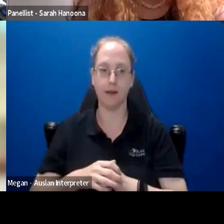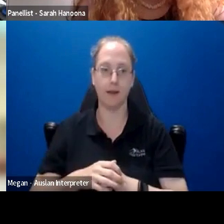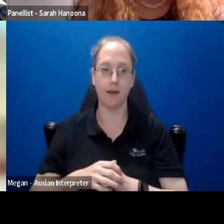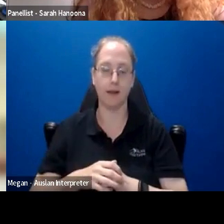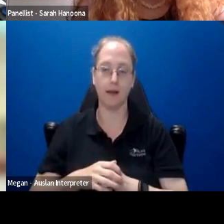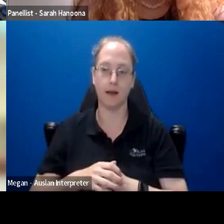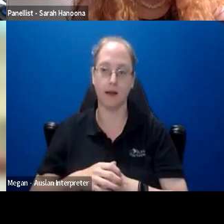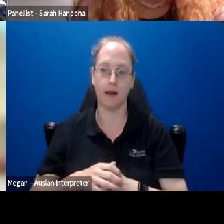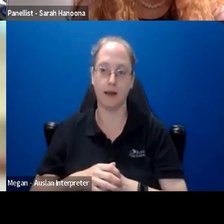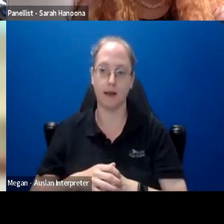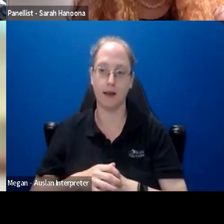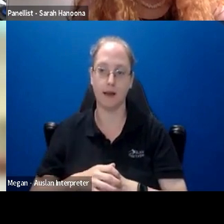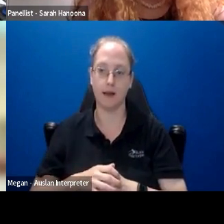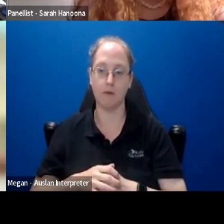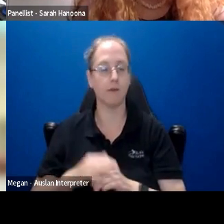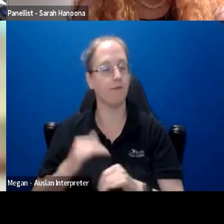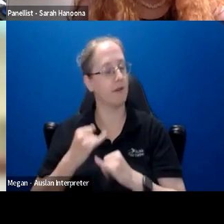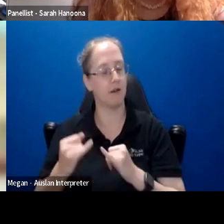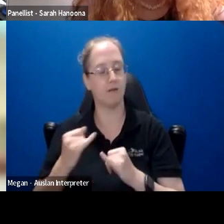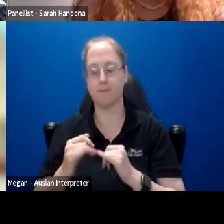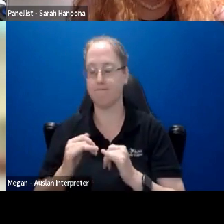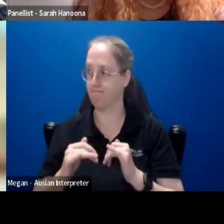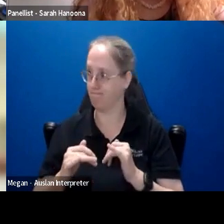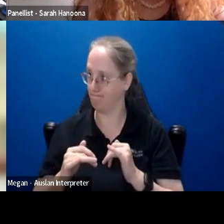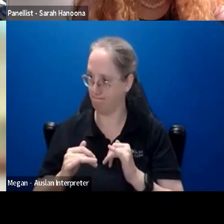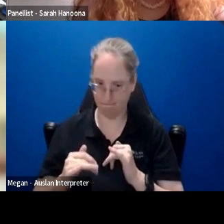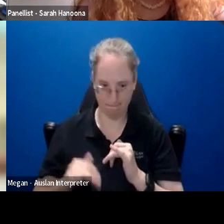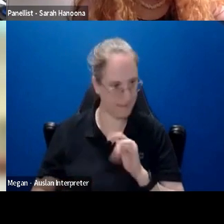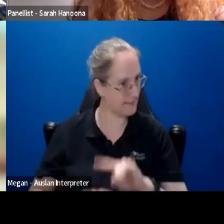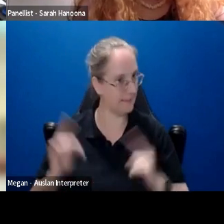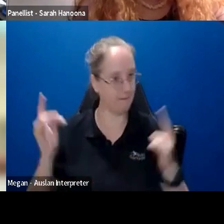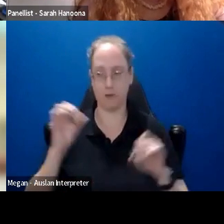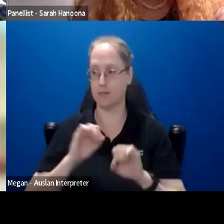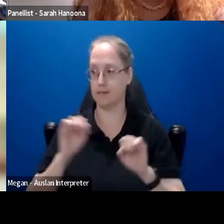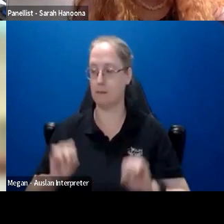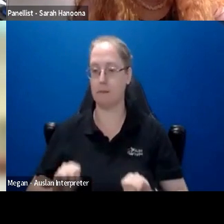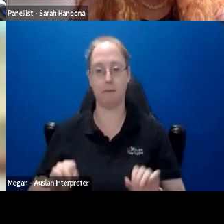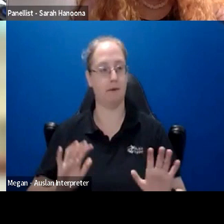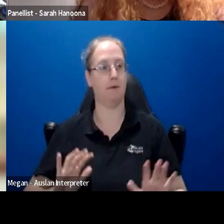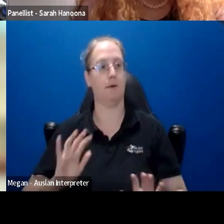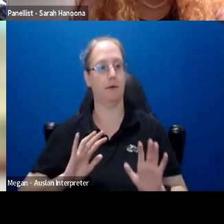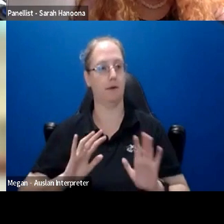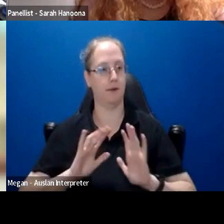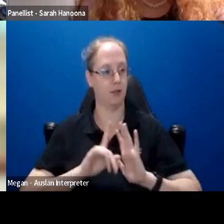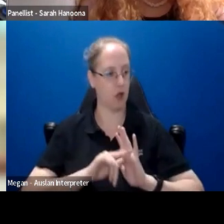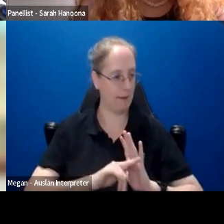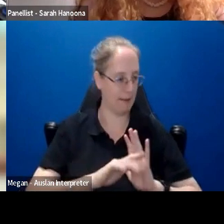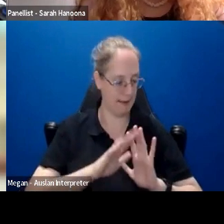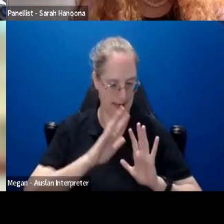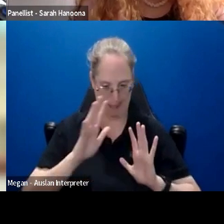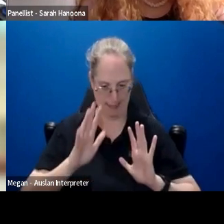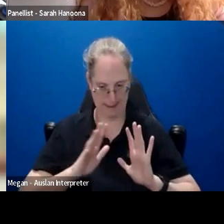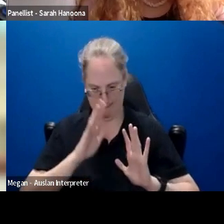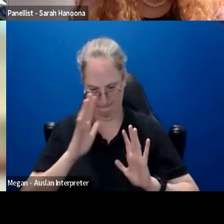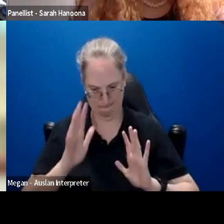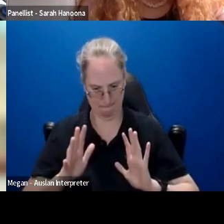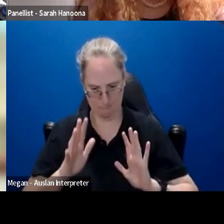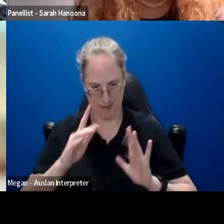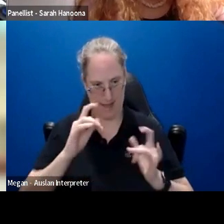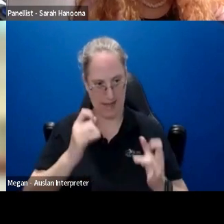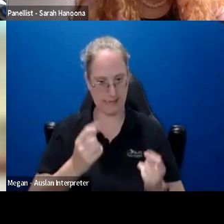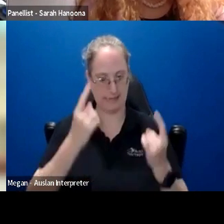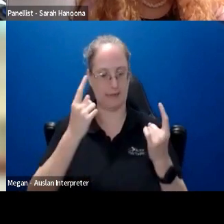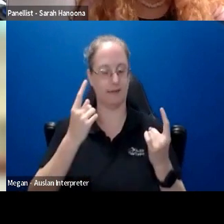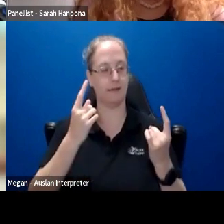like a very complete different system to me that is about either the timing or like the